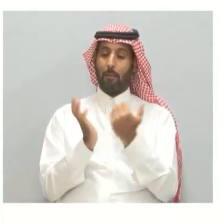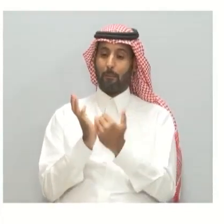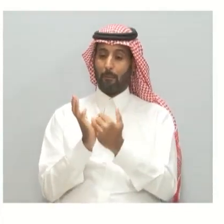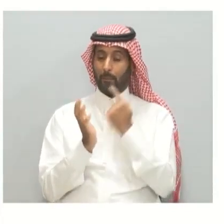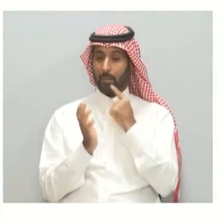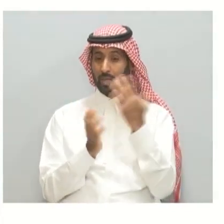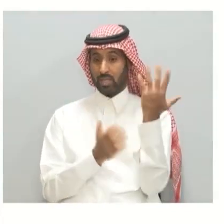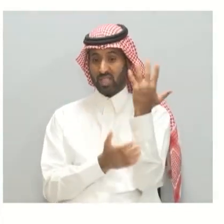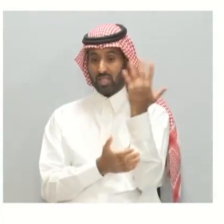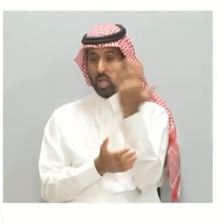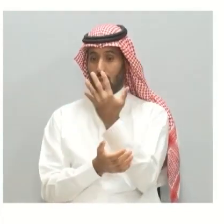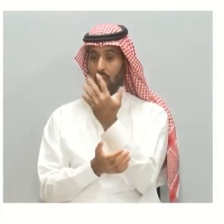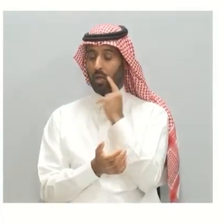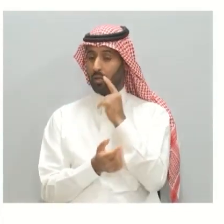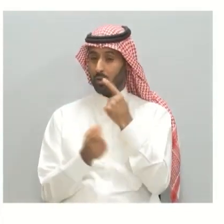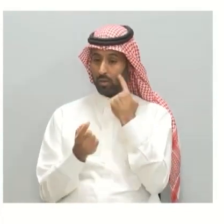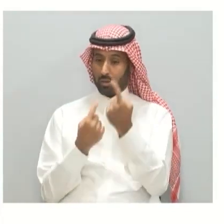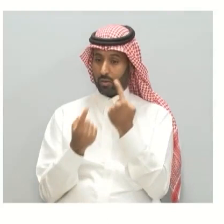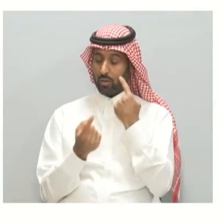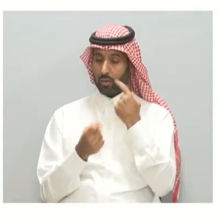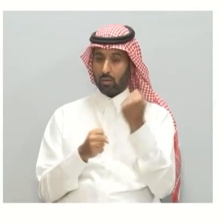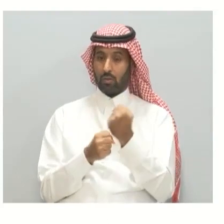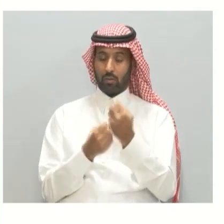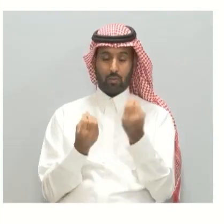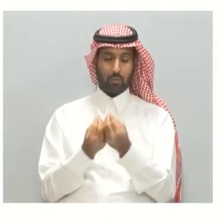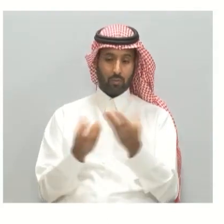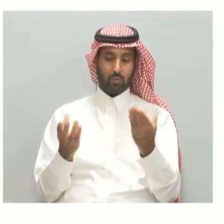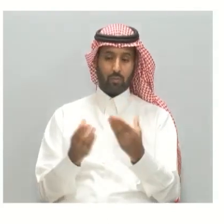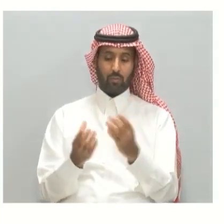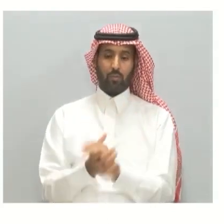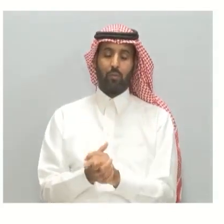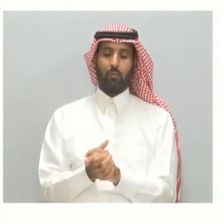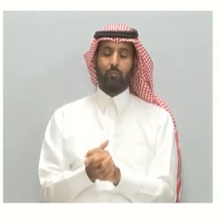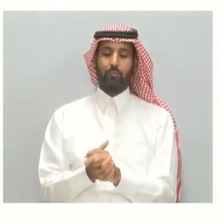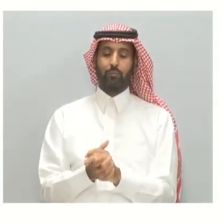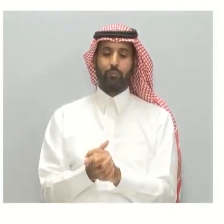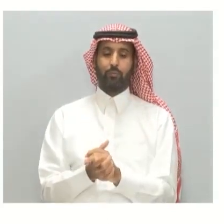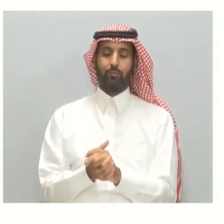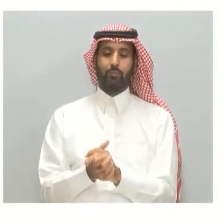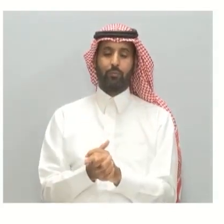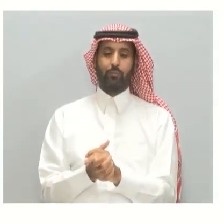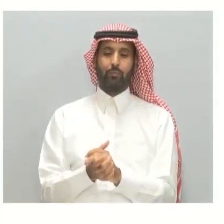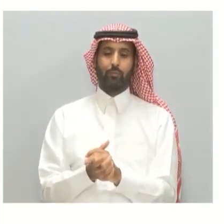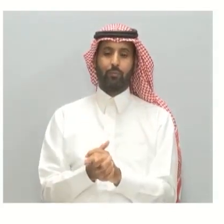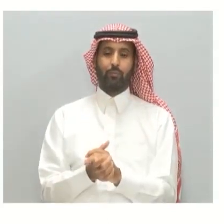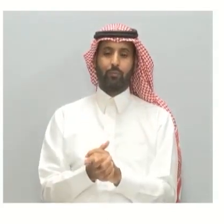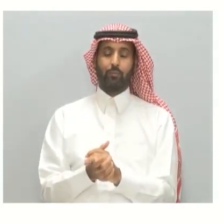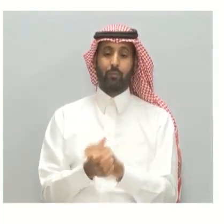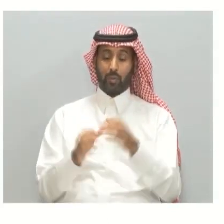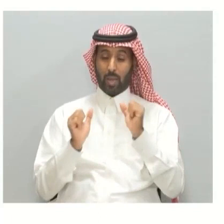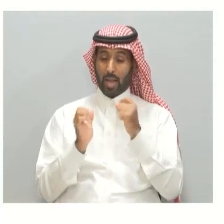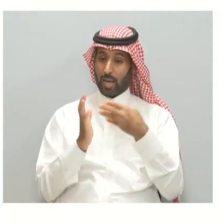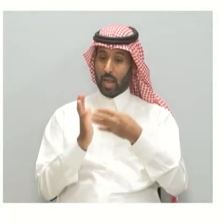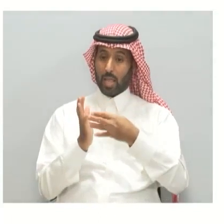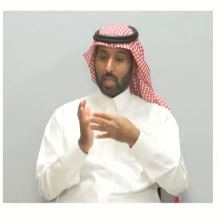forestry, and attend seminars and workshops through his career. So you have to have bachelor's degree